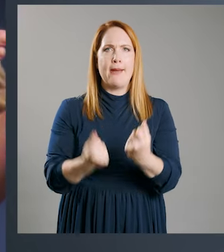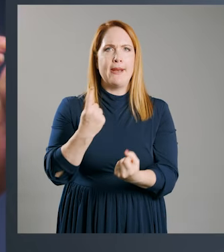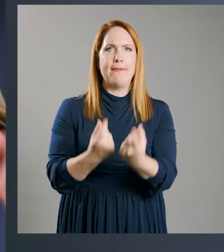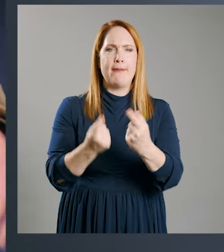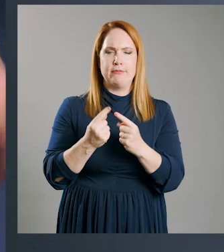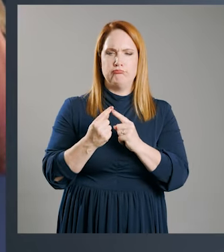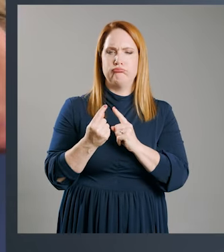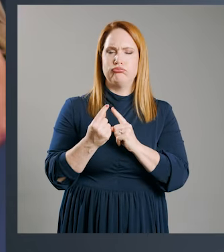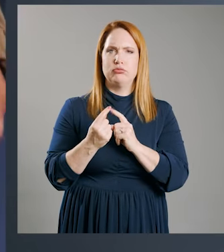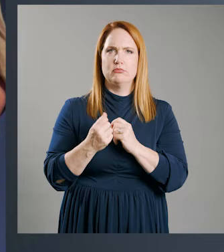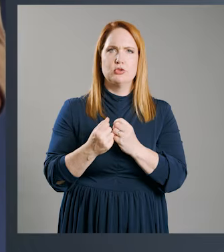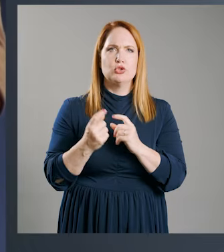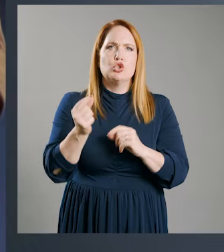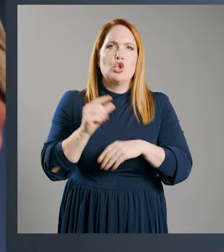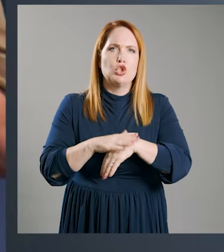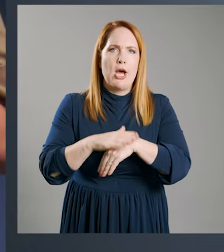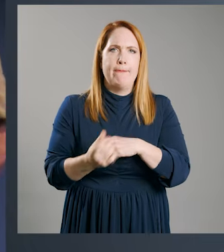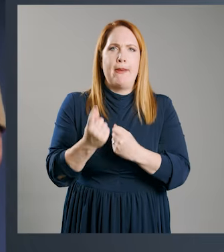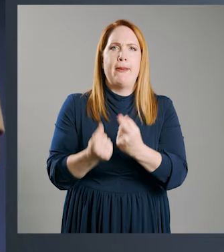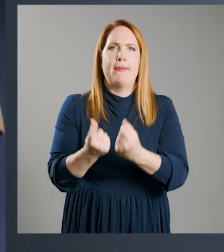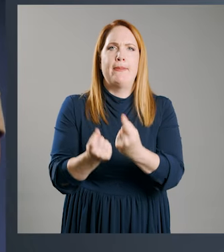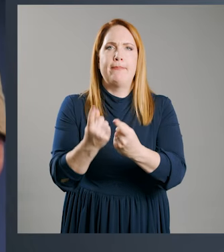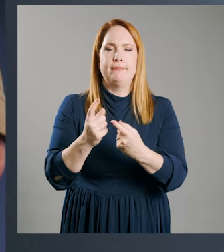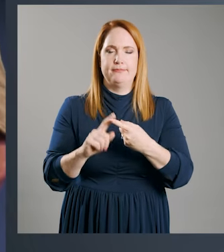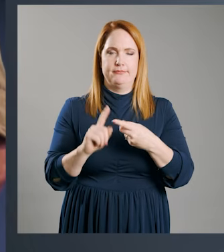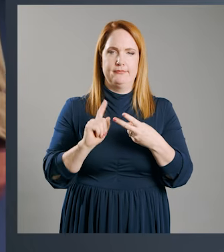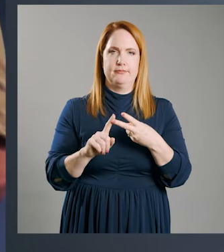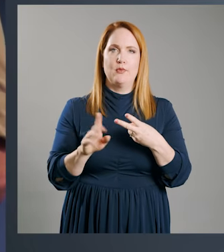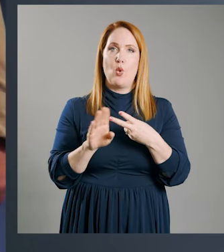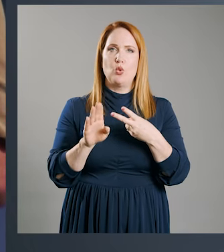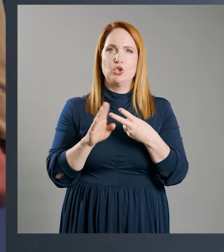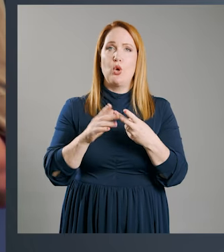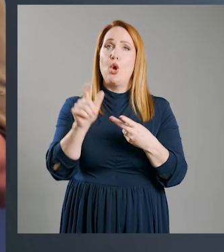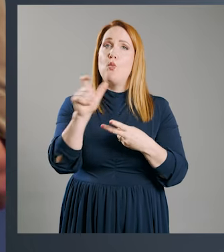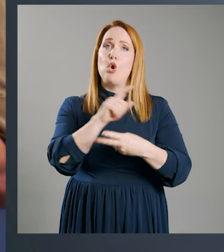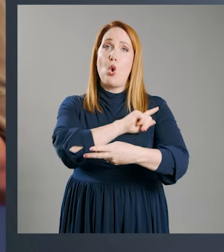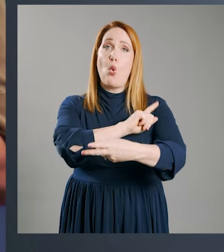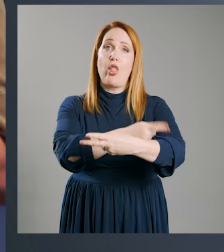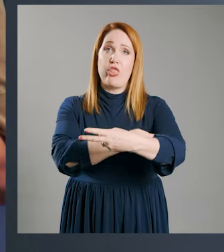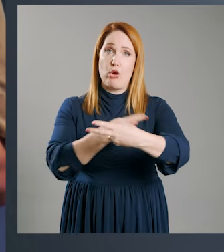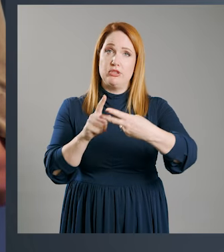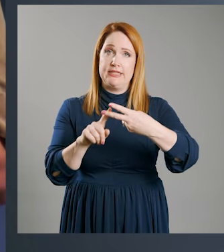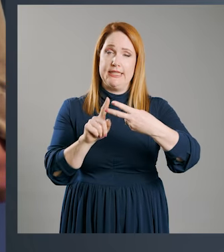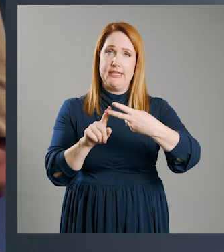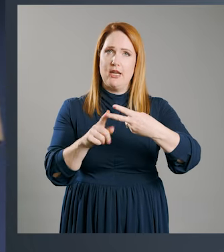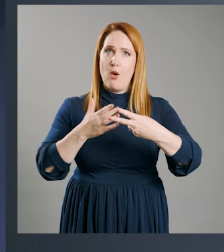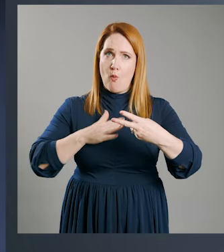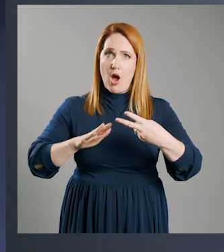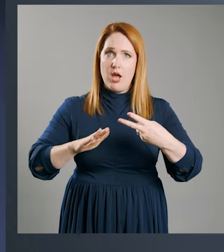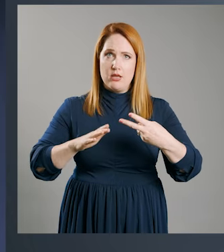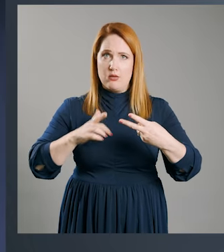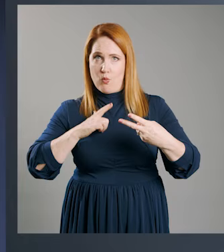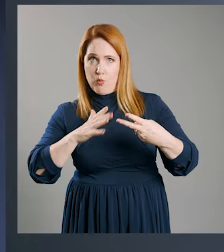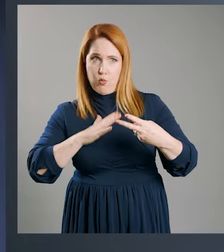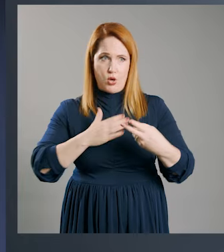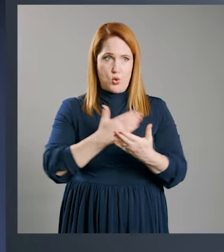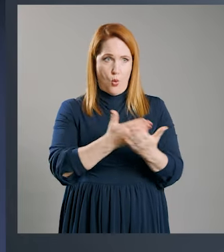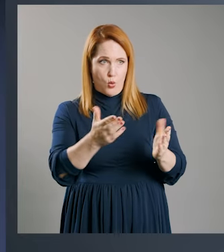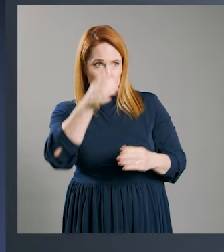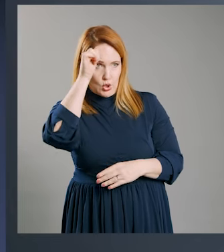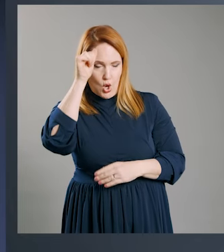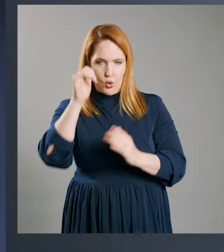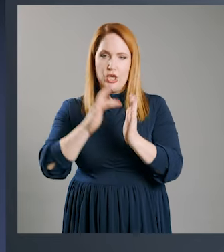and immediately that happened. He also used the word authority a lot because he wanted everyone to know